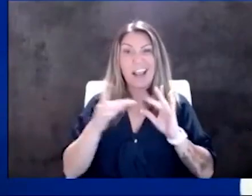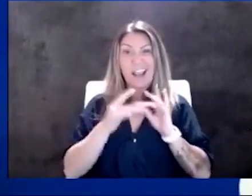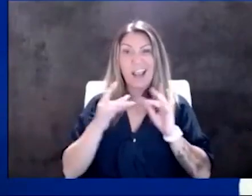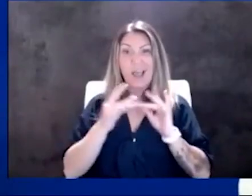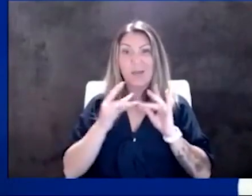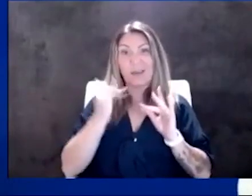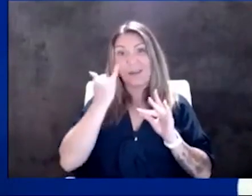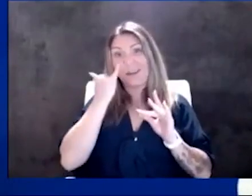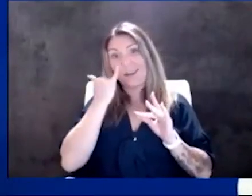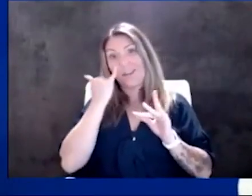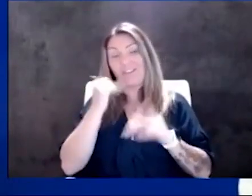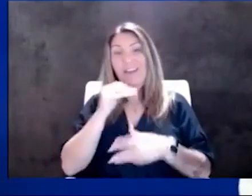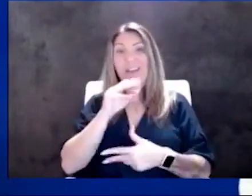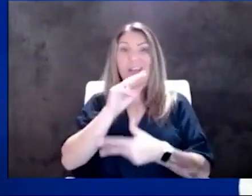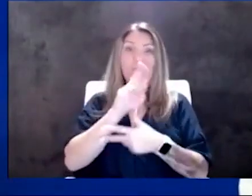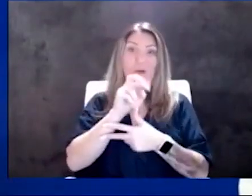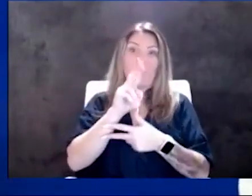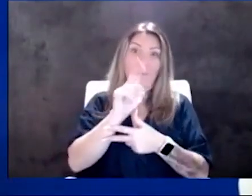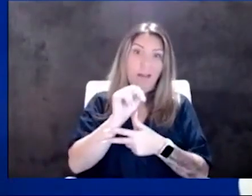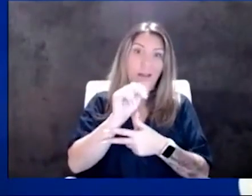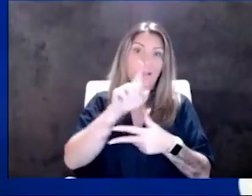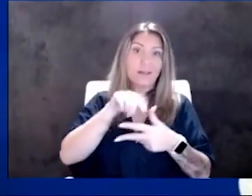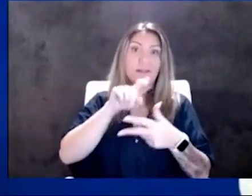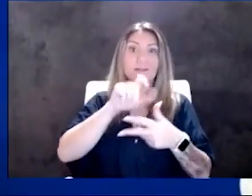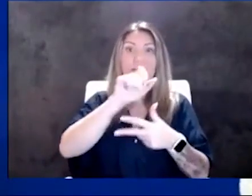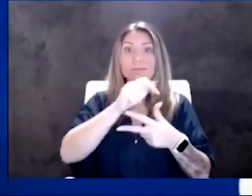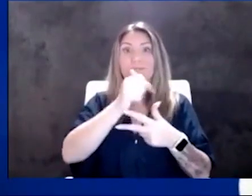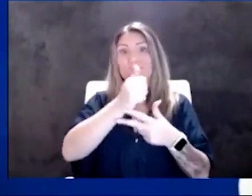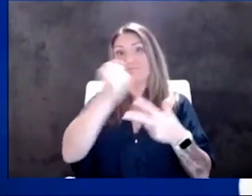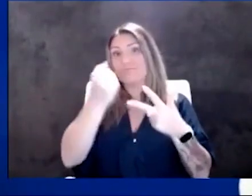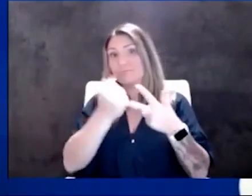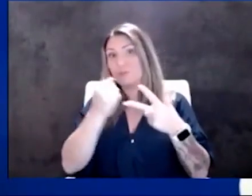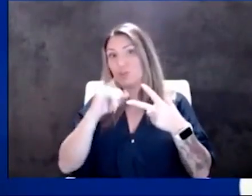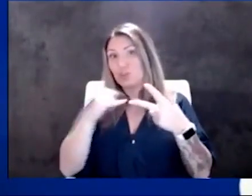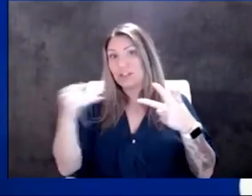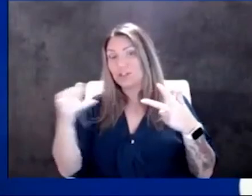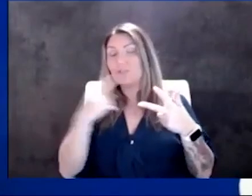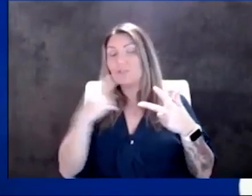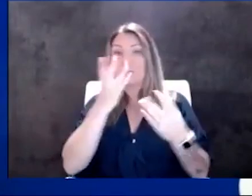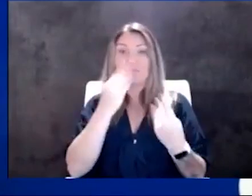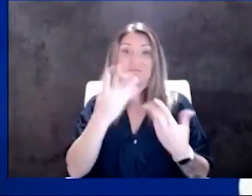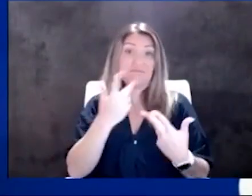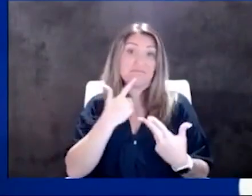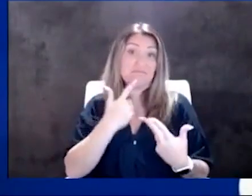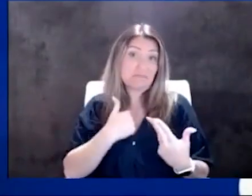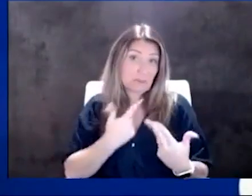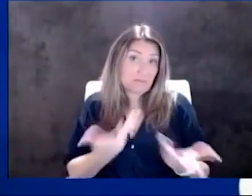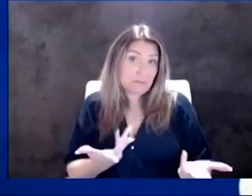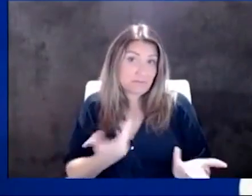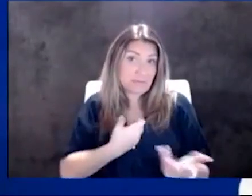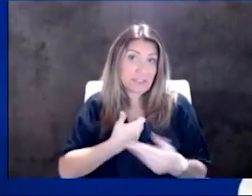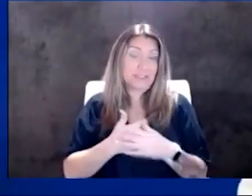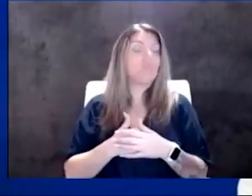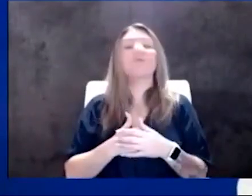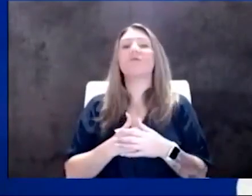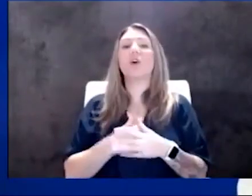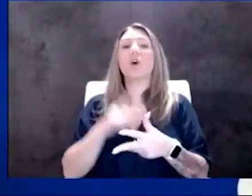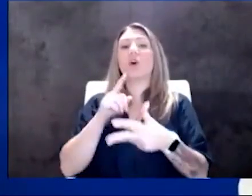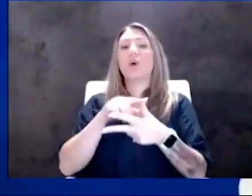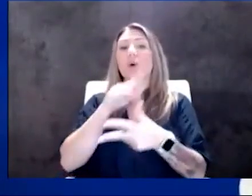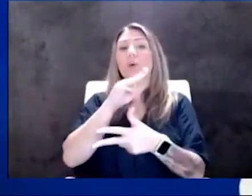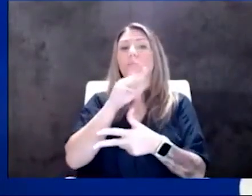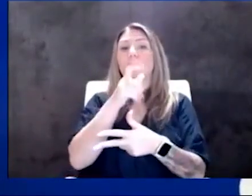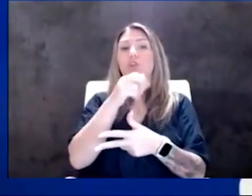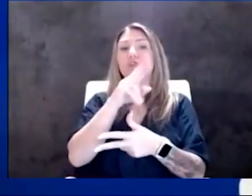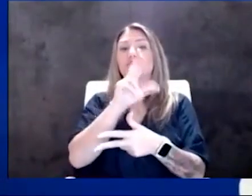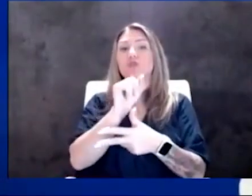vaccine, should you switch? I don't know the answer to that. Here's what I'm going to tell you I'm going to do. I've gotten the Moderna vaccine for the first two. I'm going to get the Moderna booster.